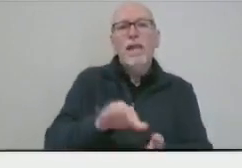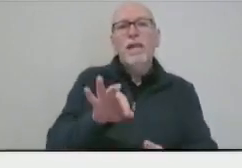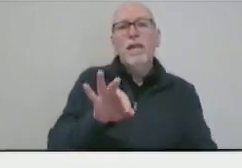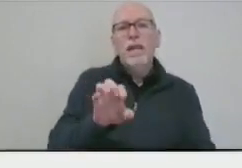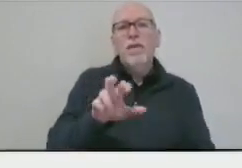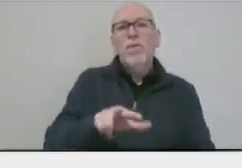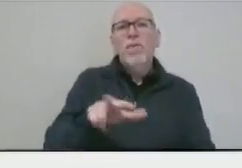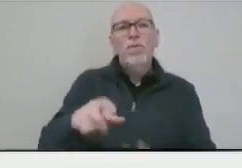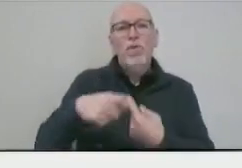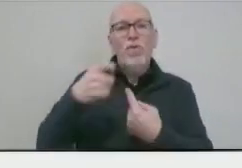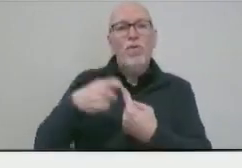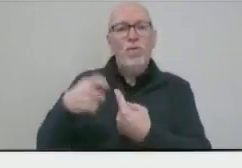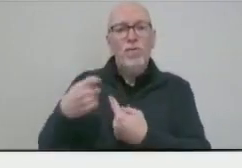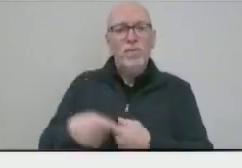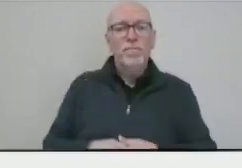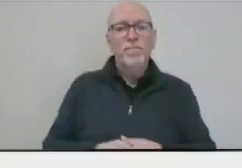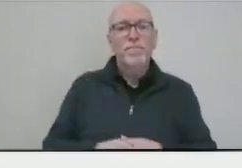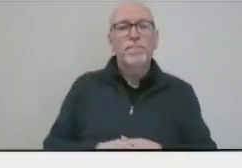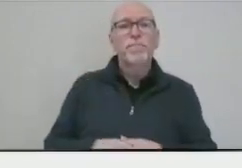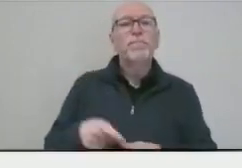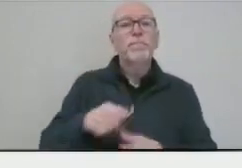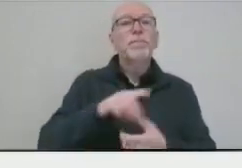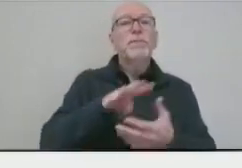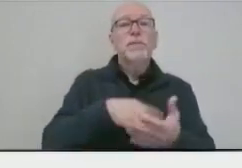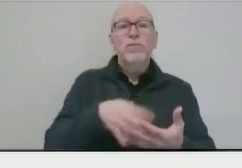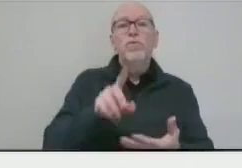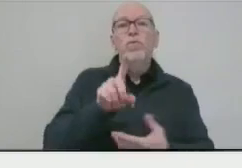411,933 calls. They've scheduled